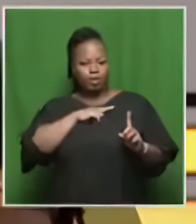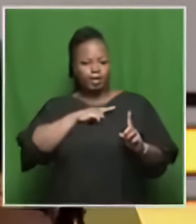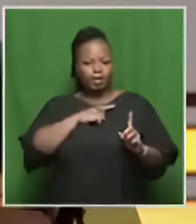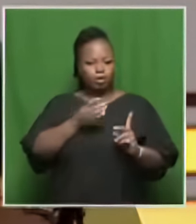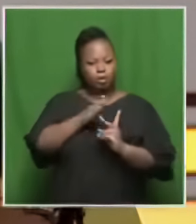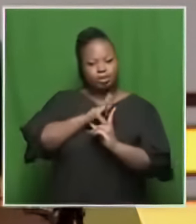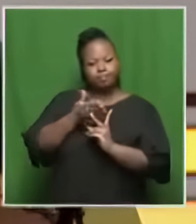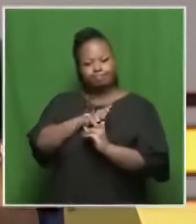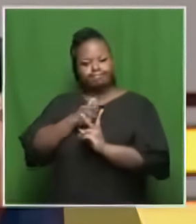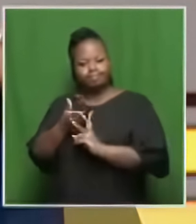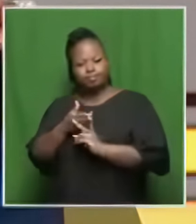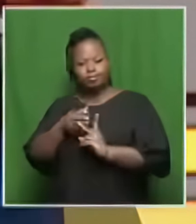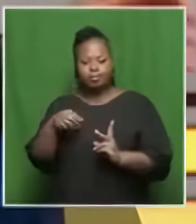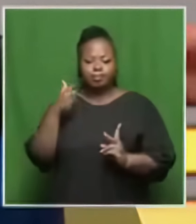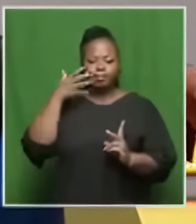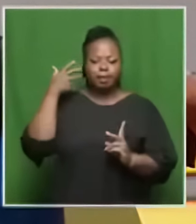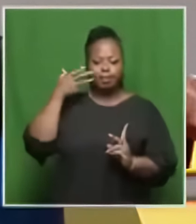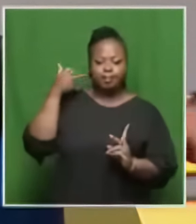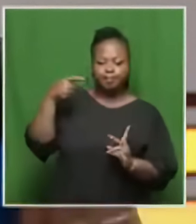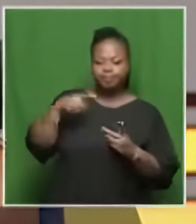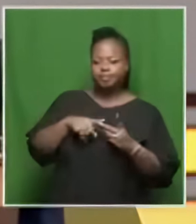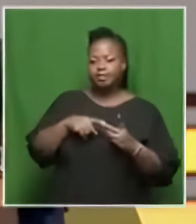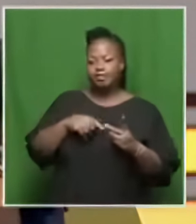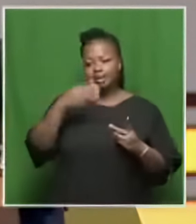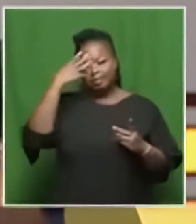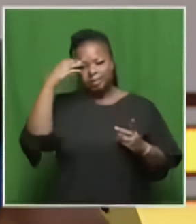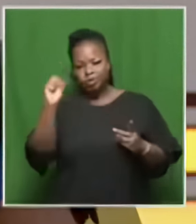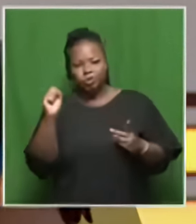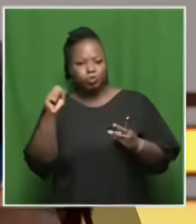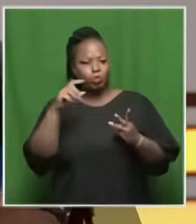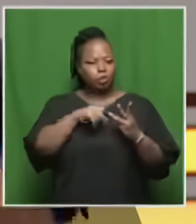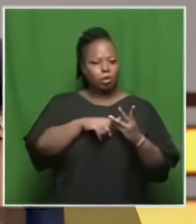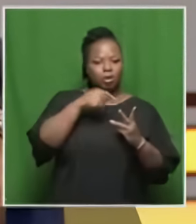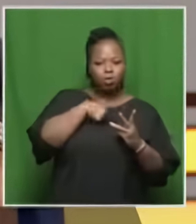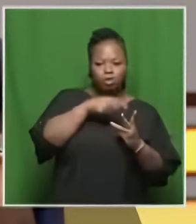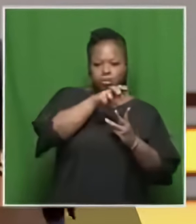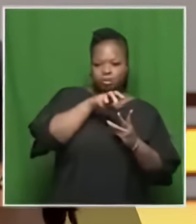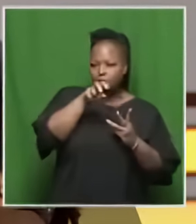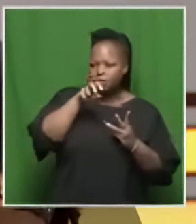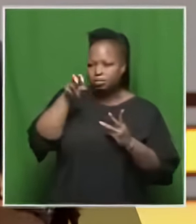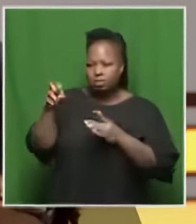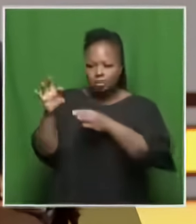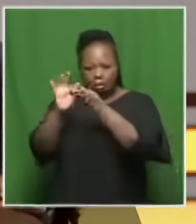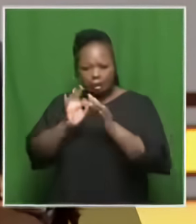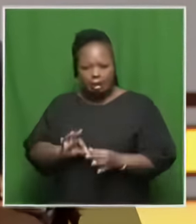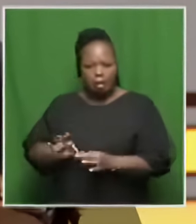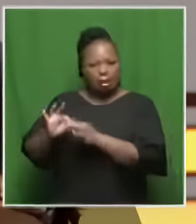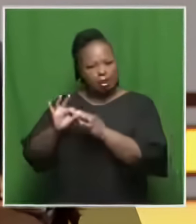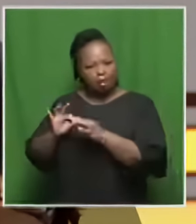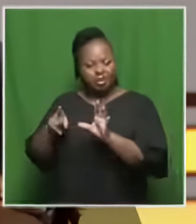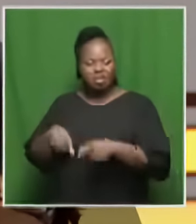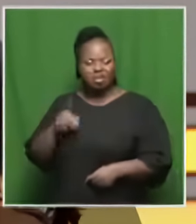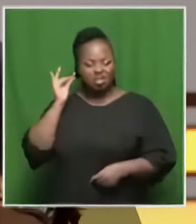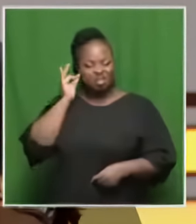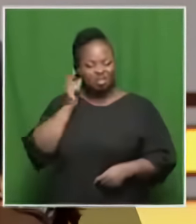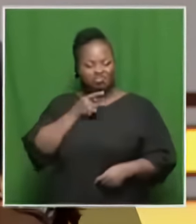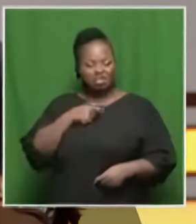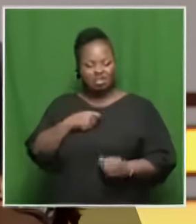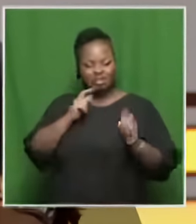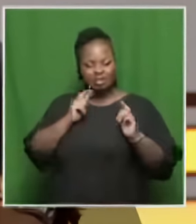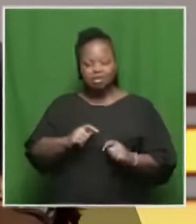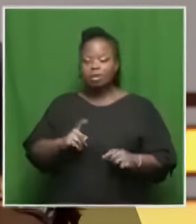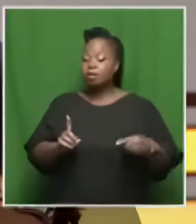in between Matlala and Senzo Mkhunu and the rest of them. And they are tired of hearing that side of the story.